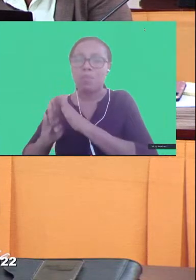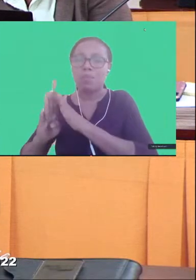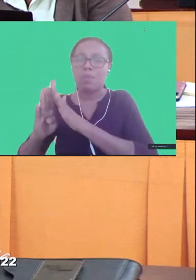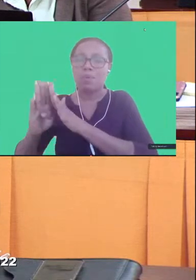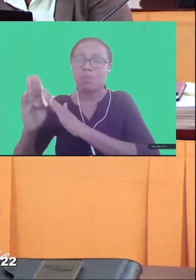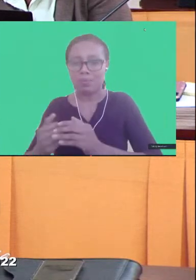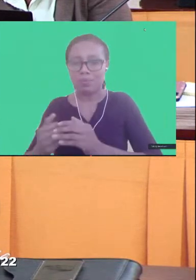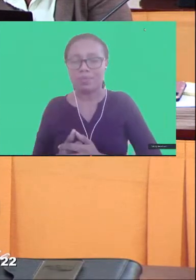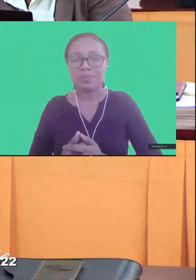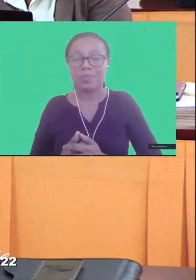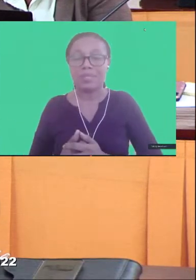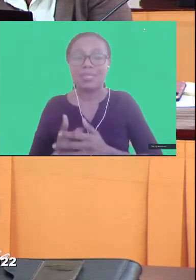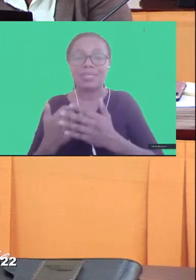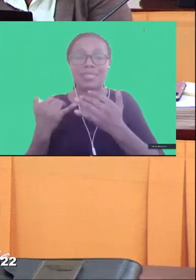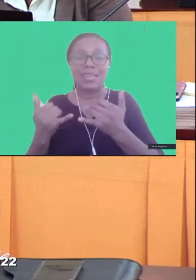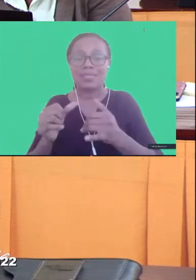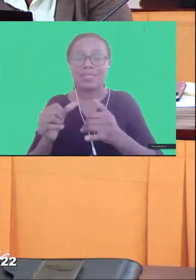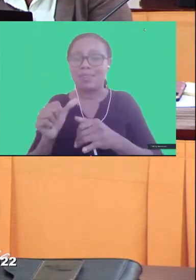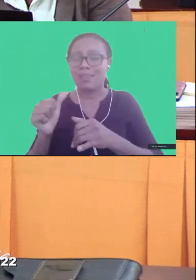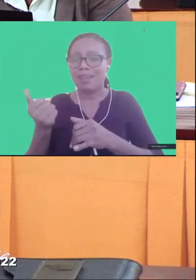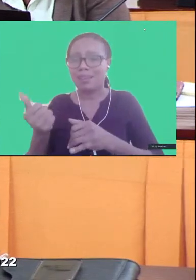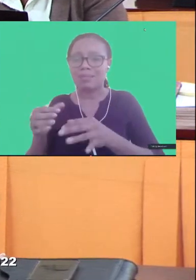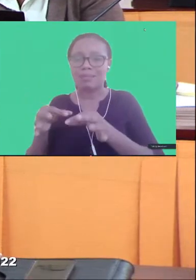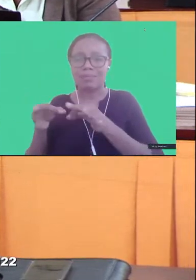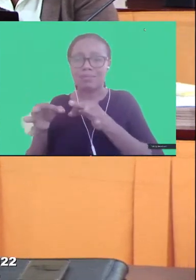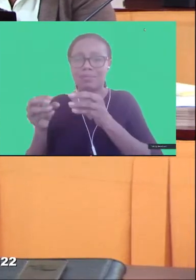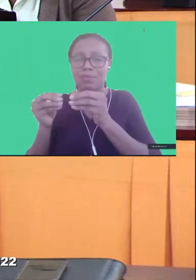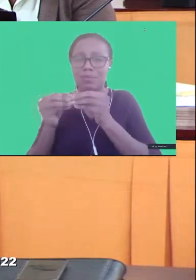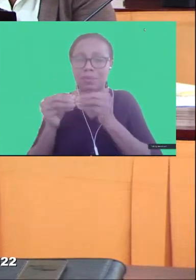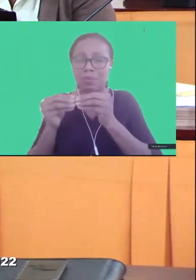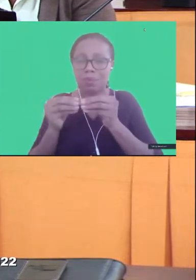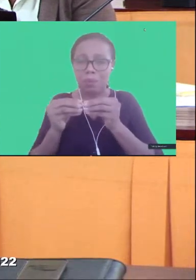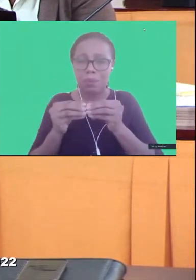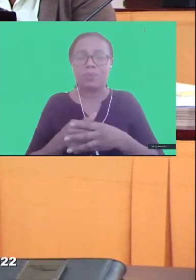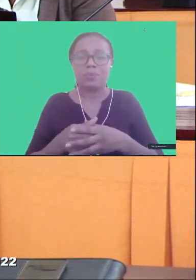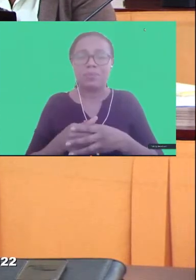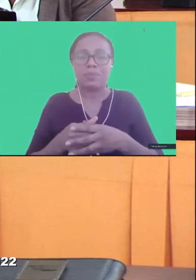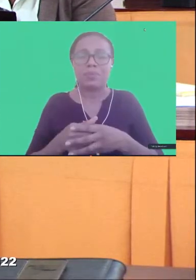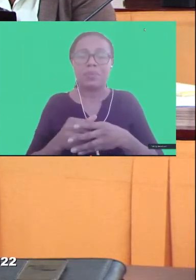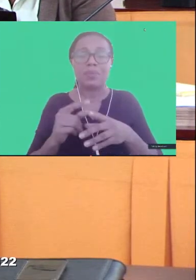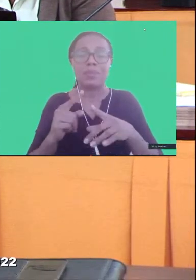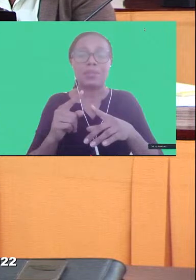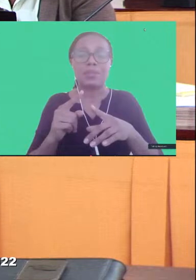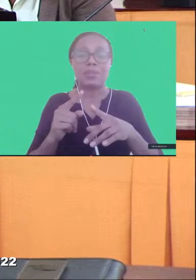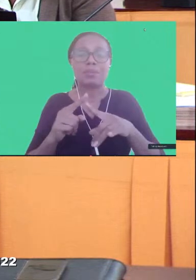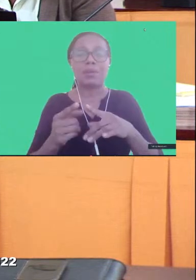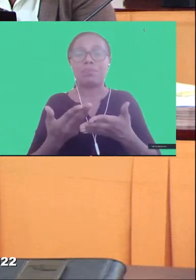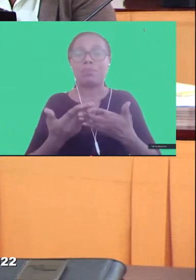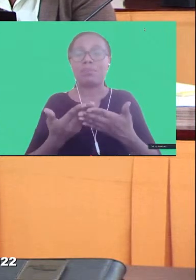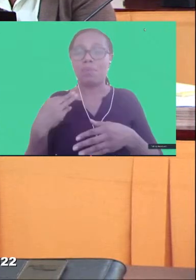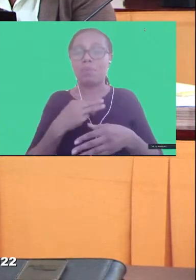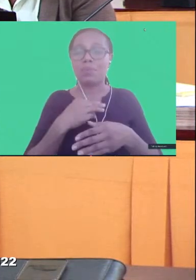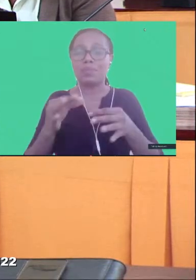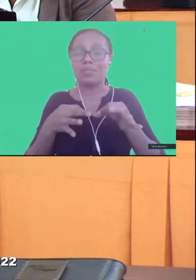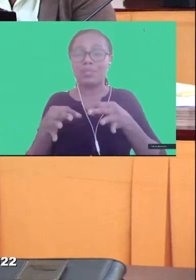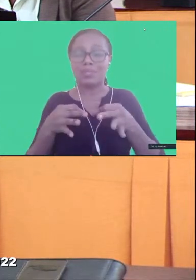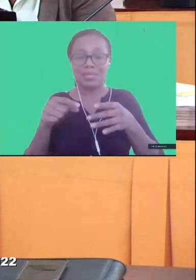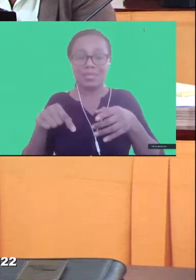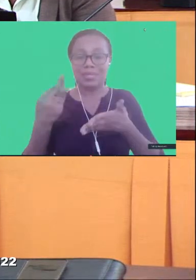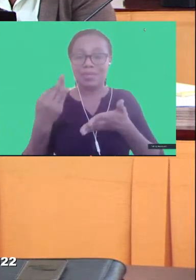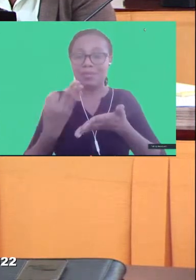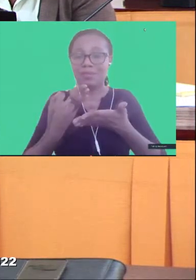that, as the minister indicated, this financial year, we supported the transport board with two electric